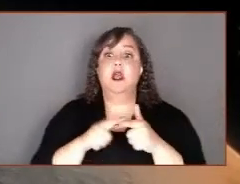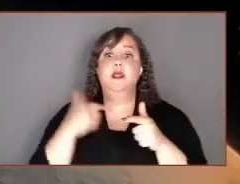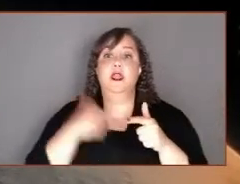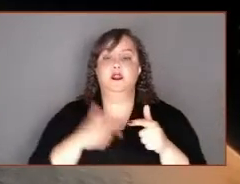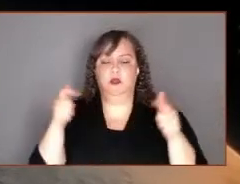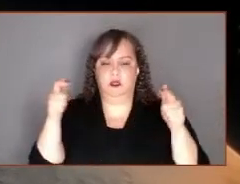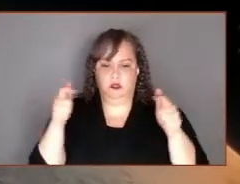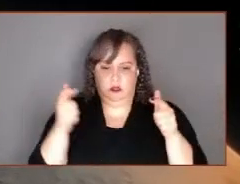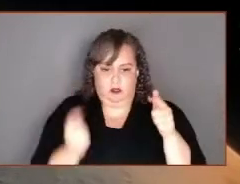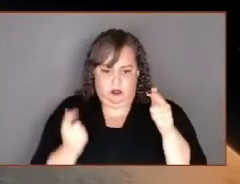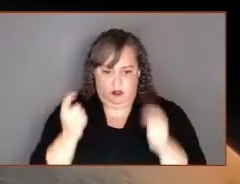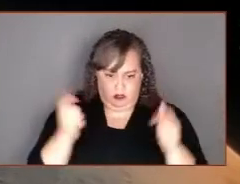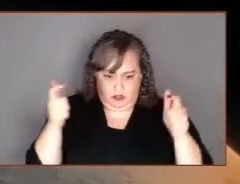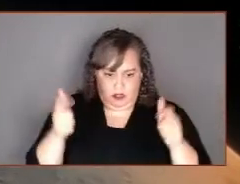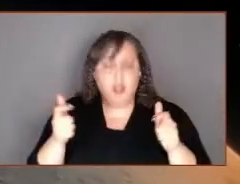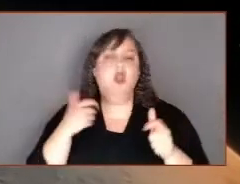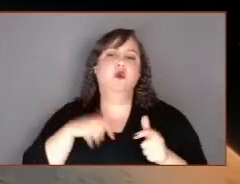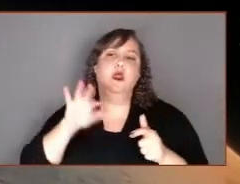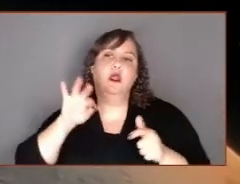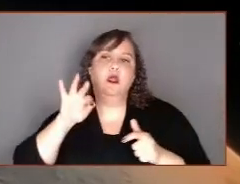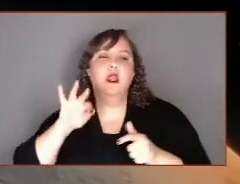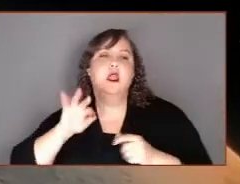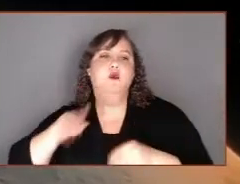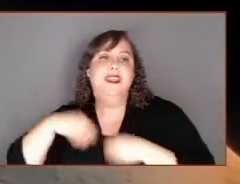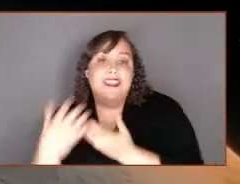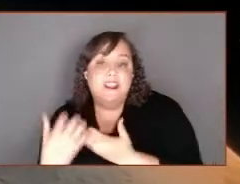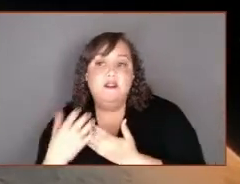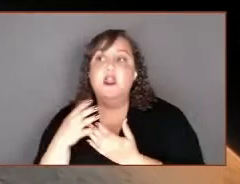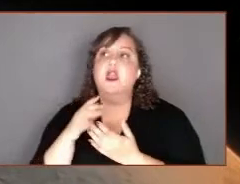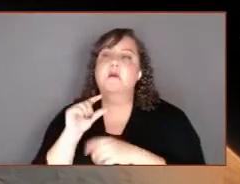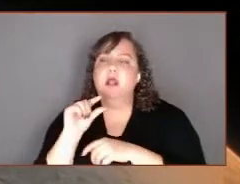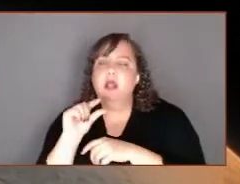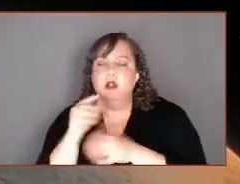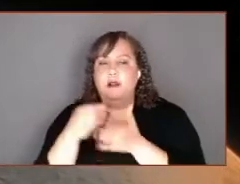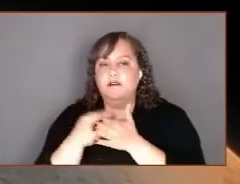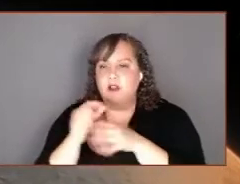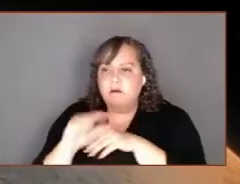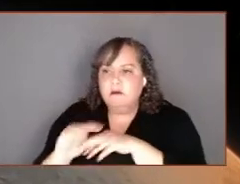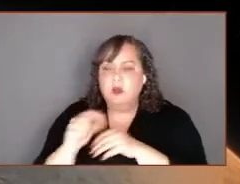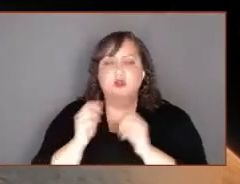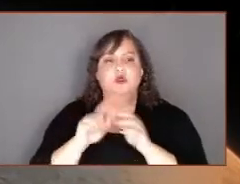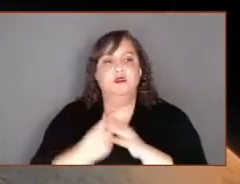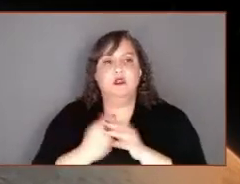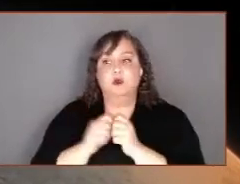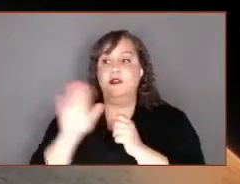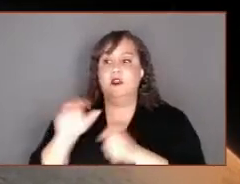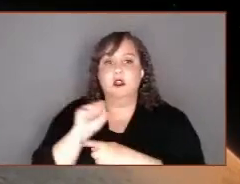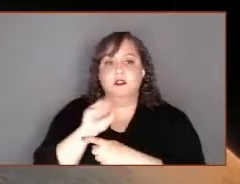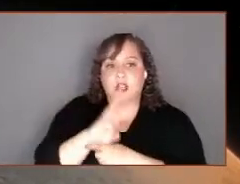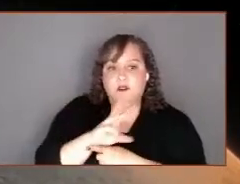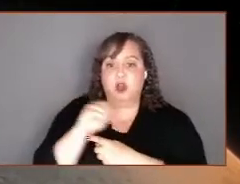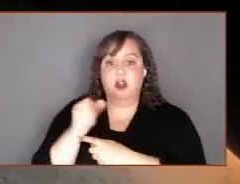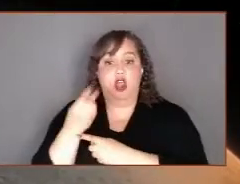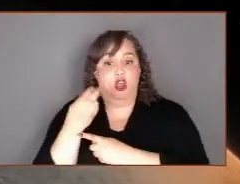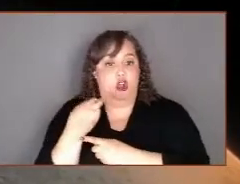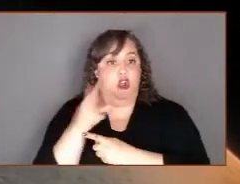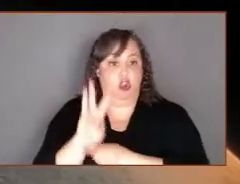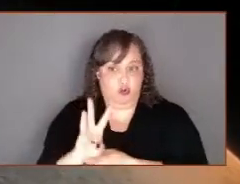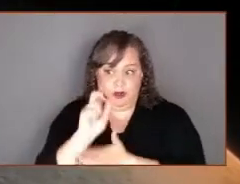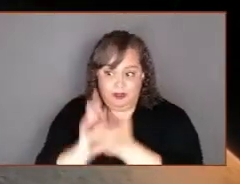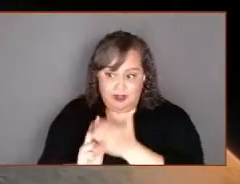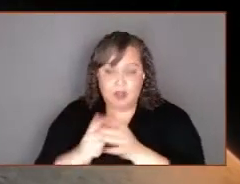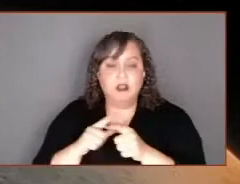We give them some initial small amount of funding to start with their software and hardware designs. And then they go through another mid-project review, and then they